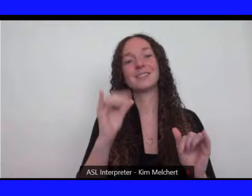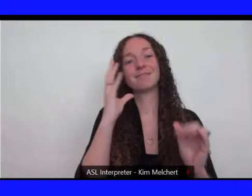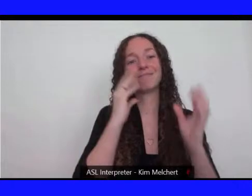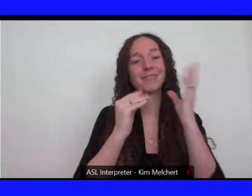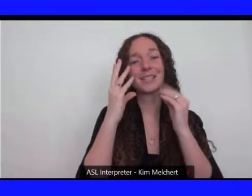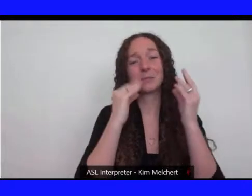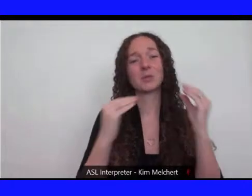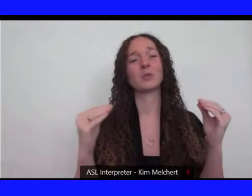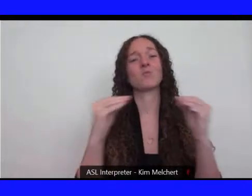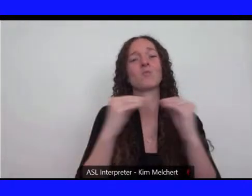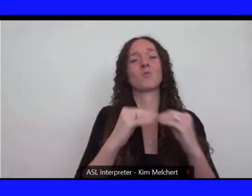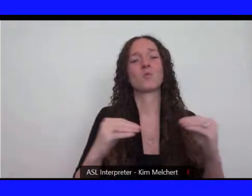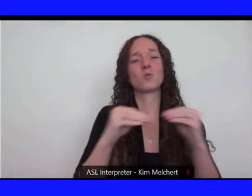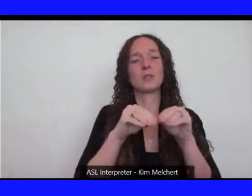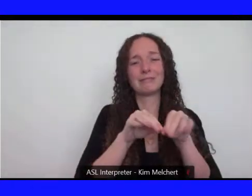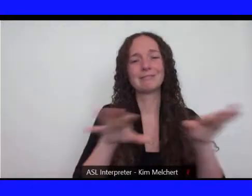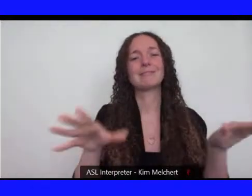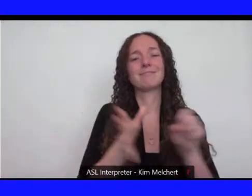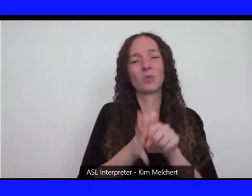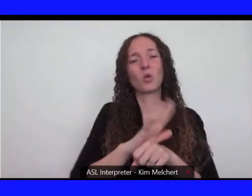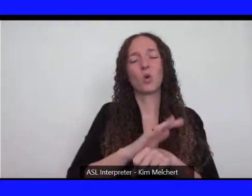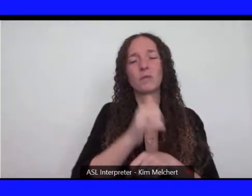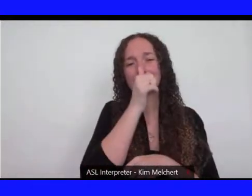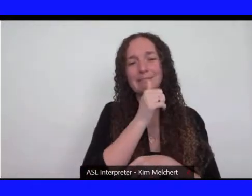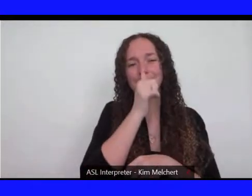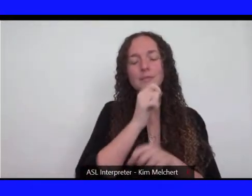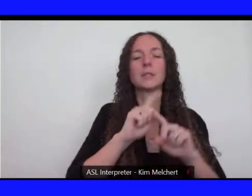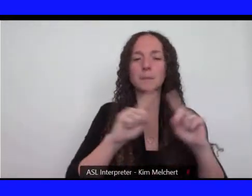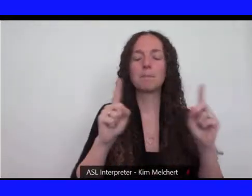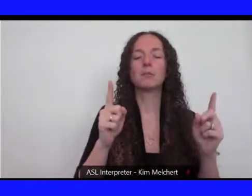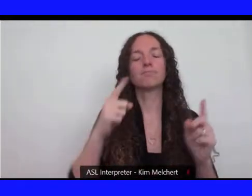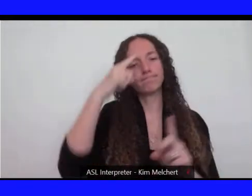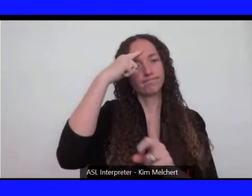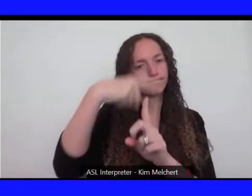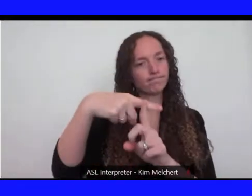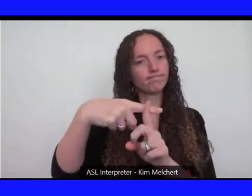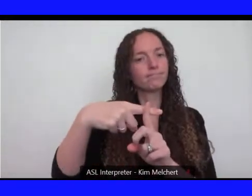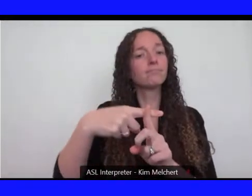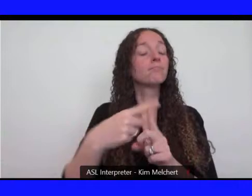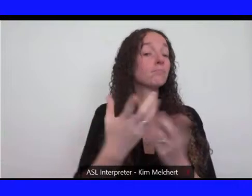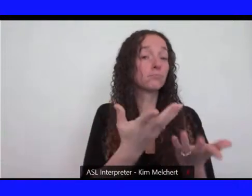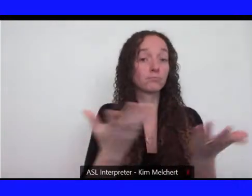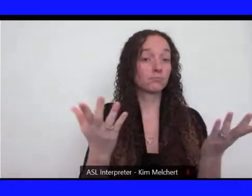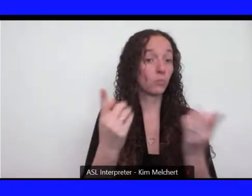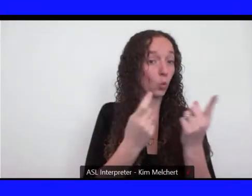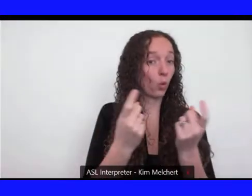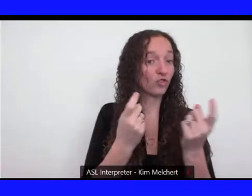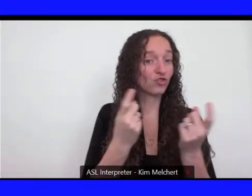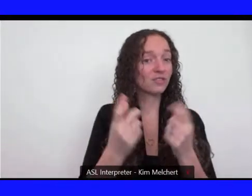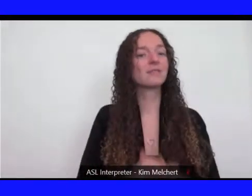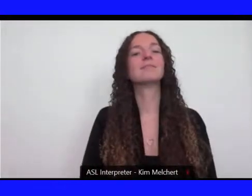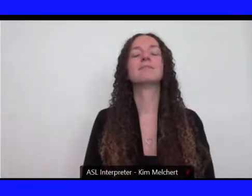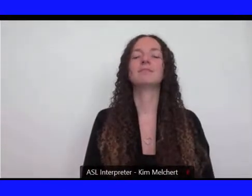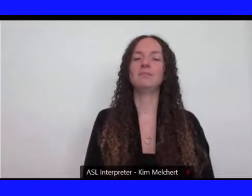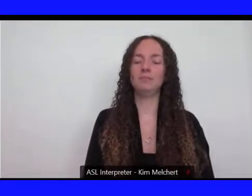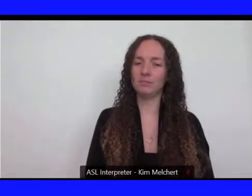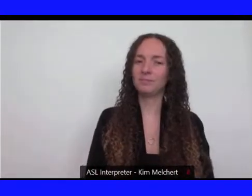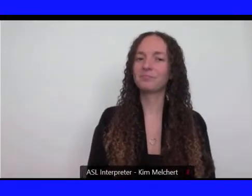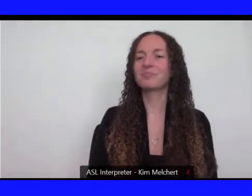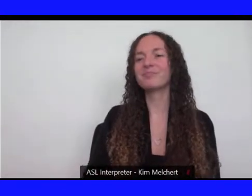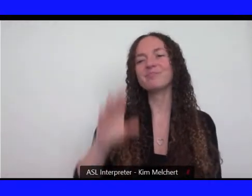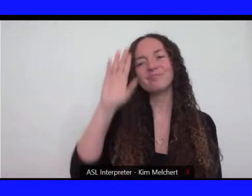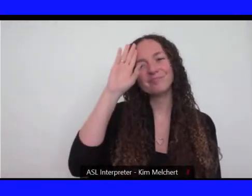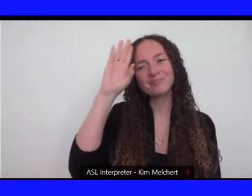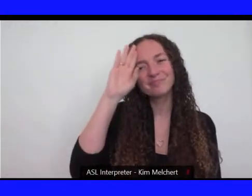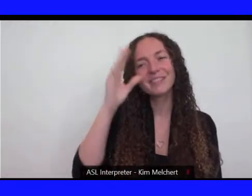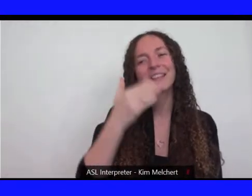difficult to bump into people when you are in Zoom. So Really hard. I will be very interested to hearing how she is